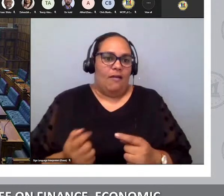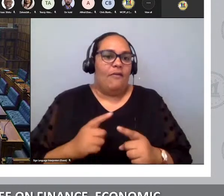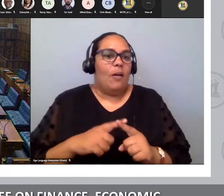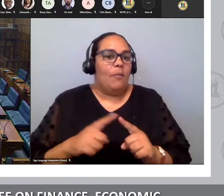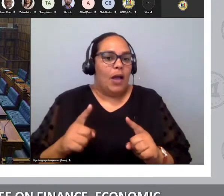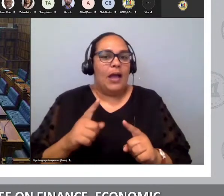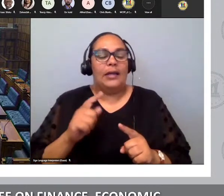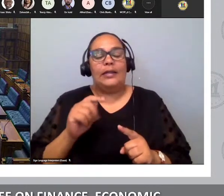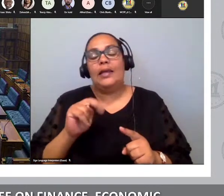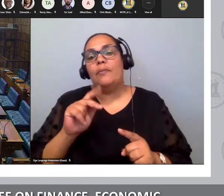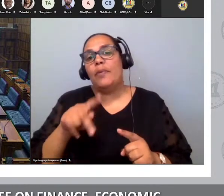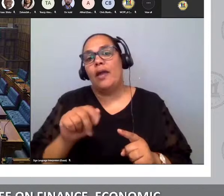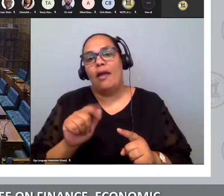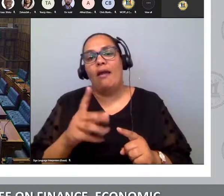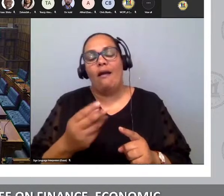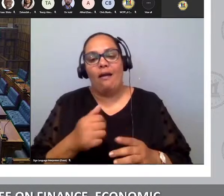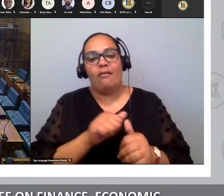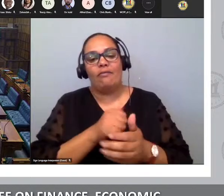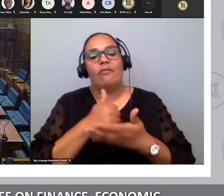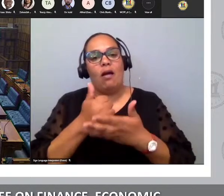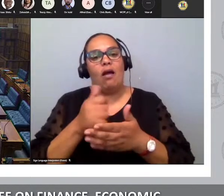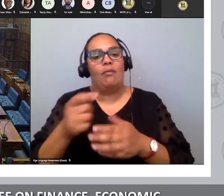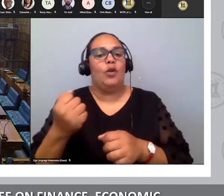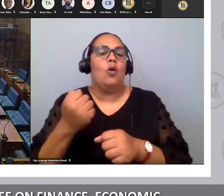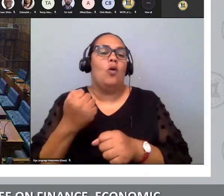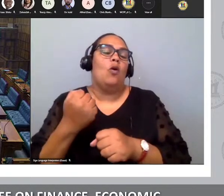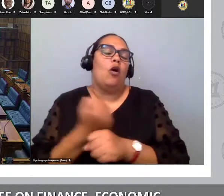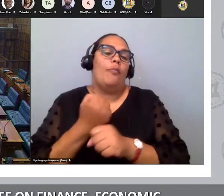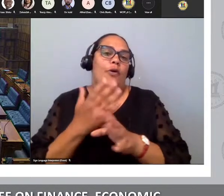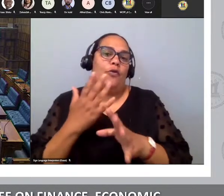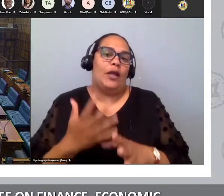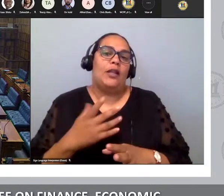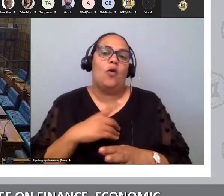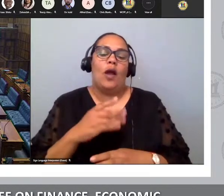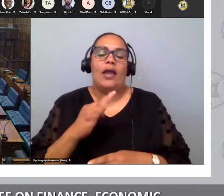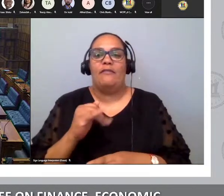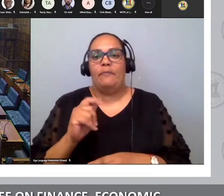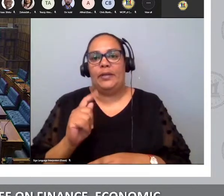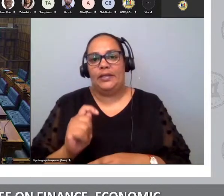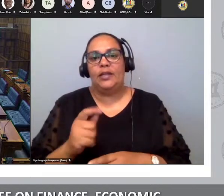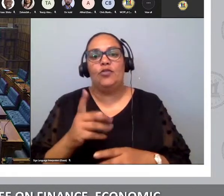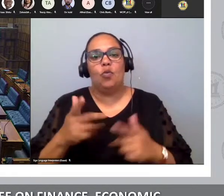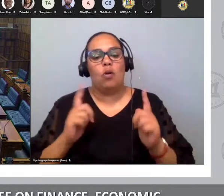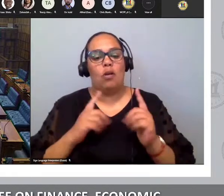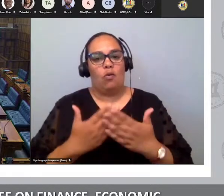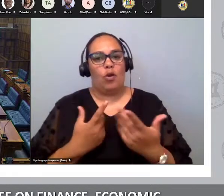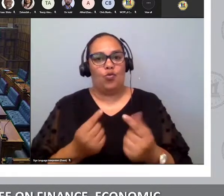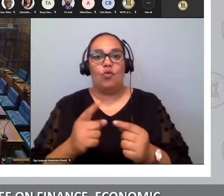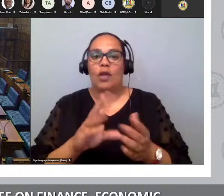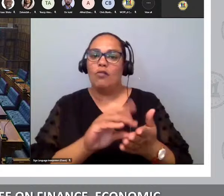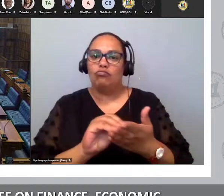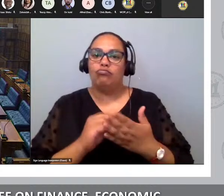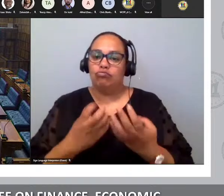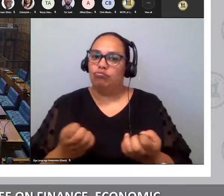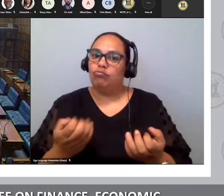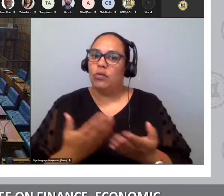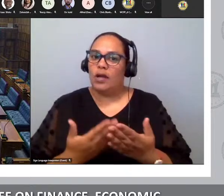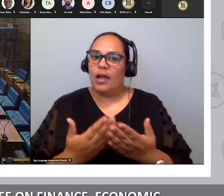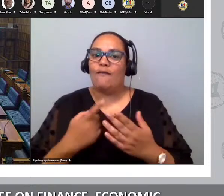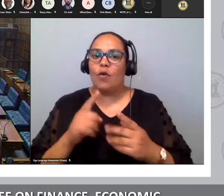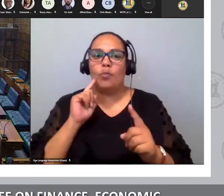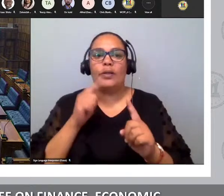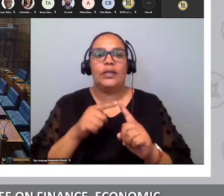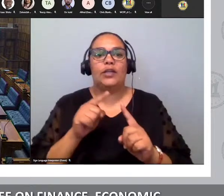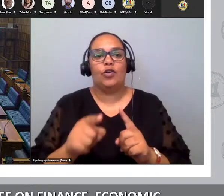and tnpa has assisted the terminal operator uh being fpt to allow that so they're able to bring in equipment for a